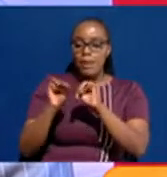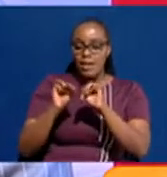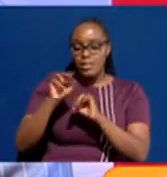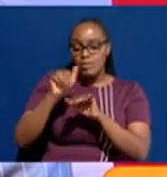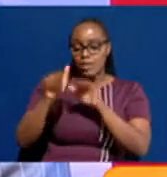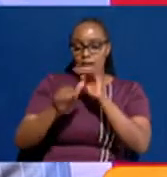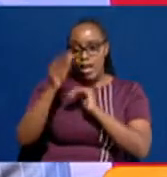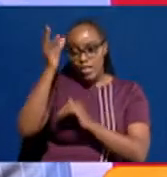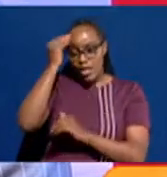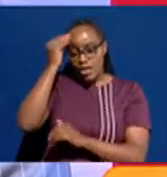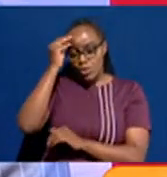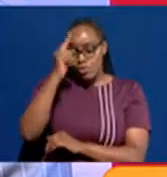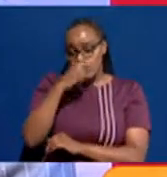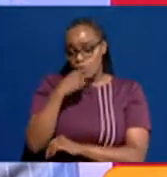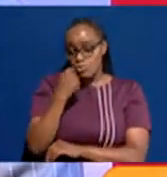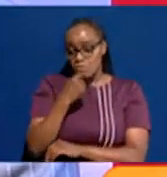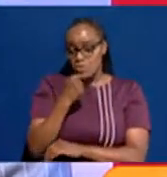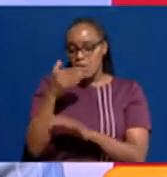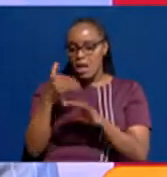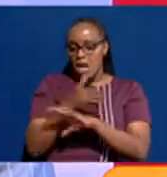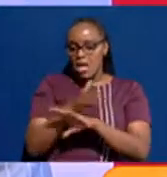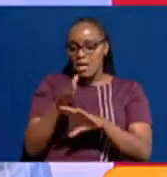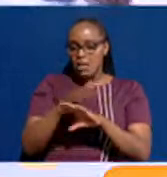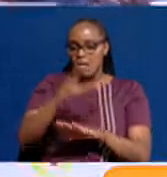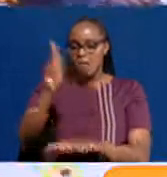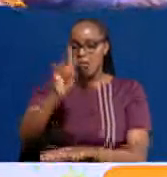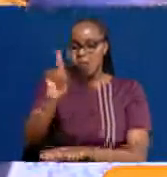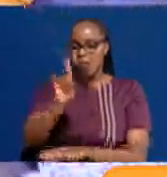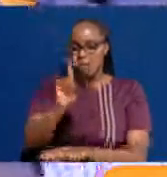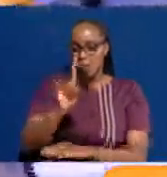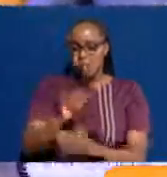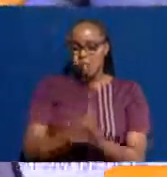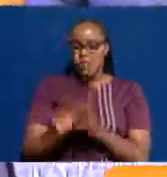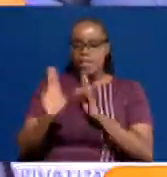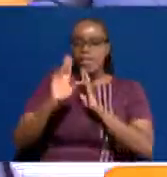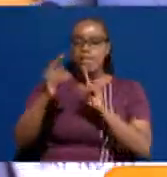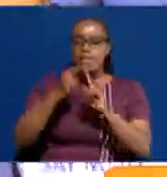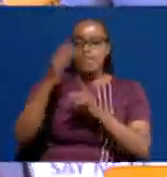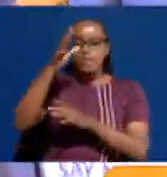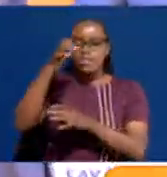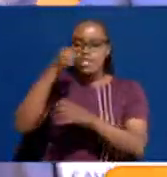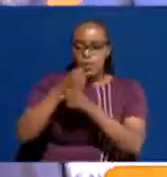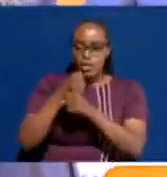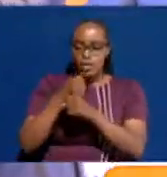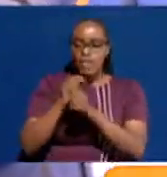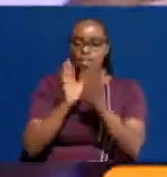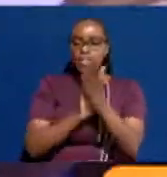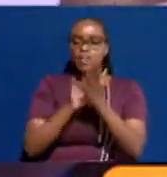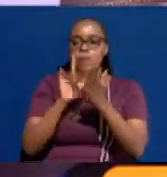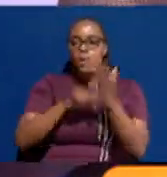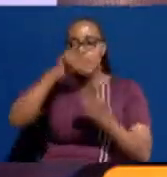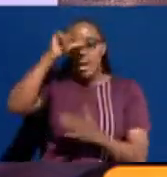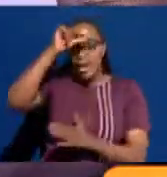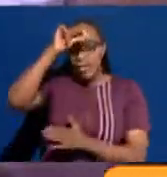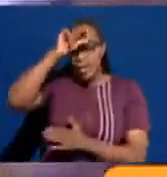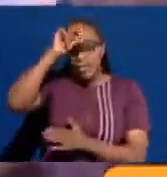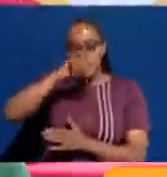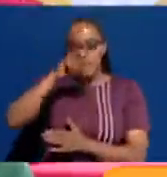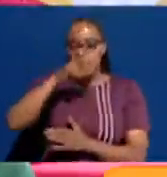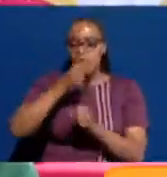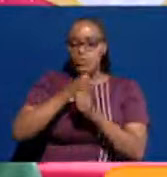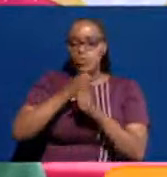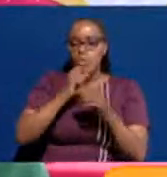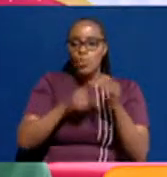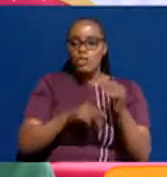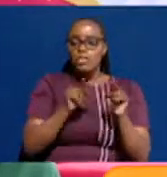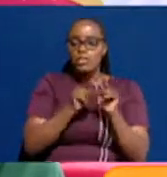education to cartels. The report by the stakeholders recommends that the government should, among others, tame